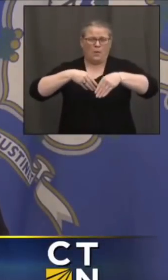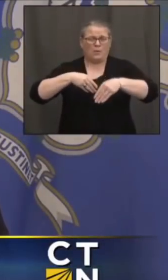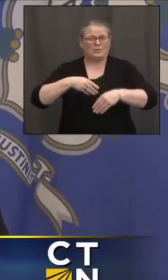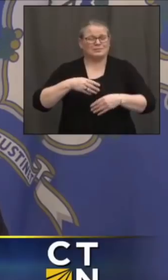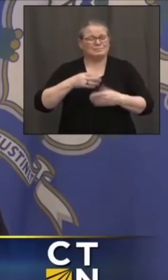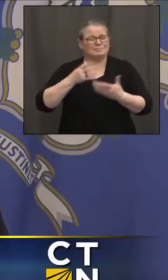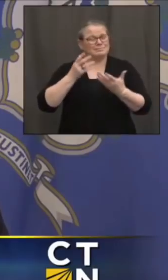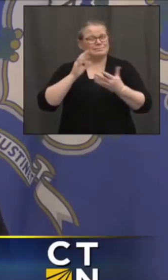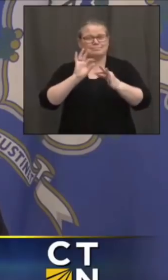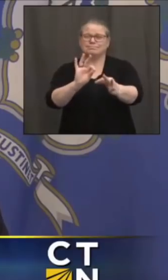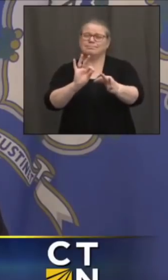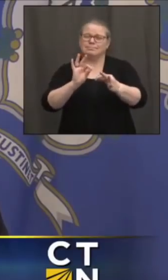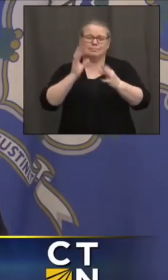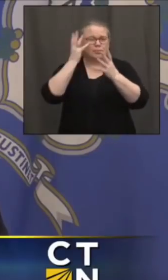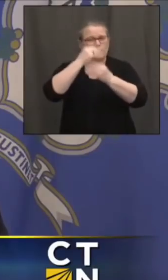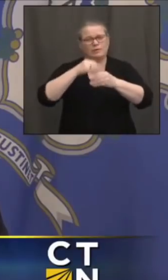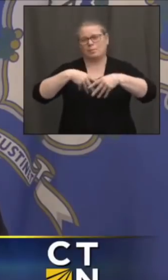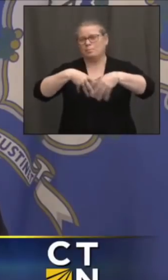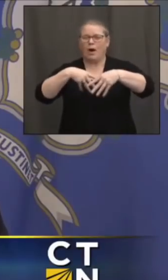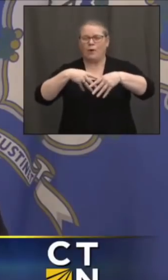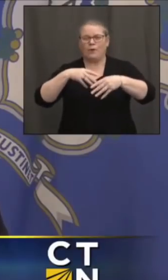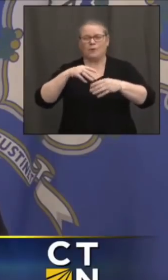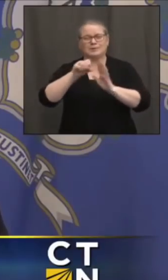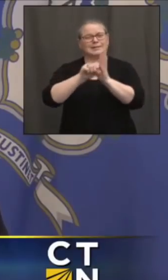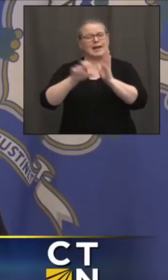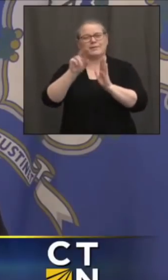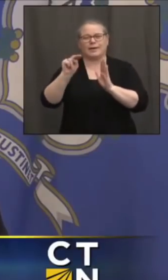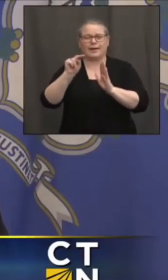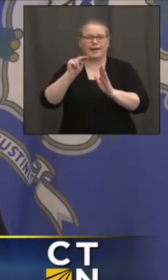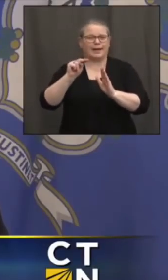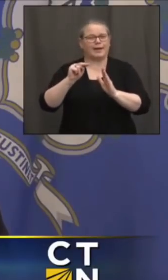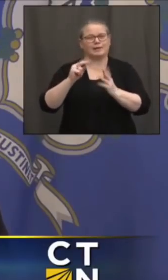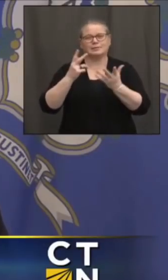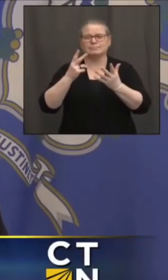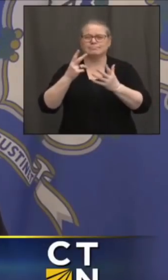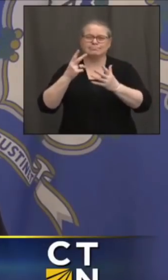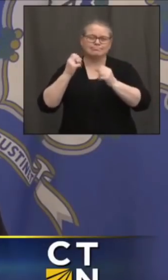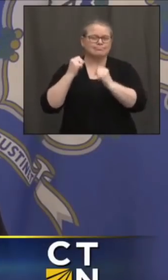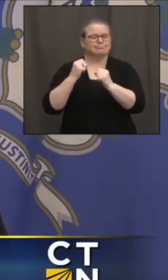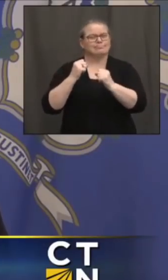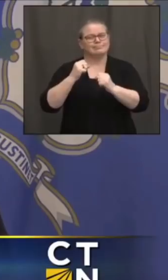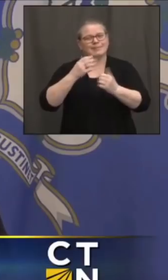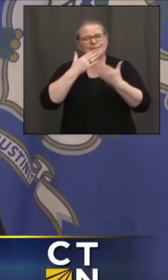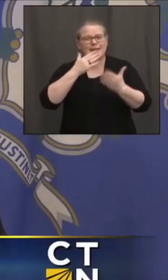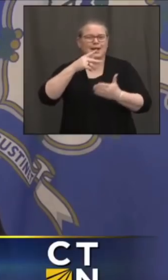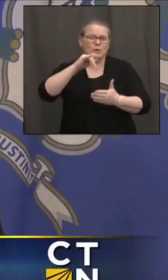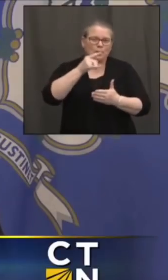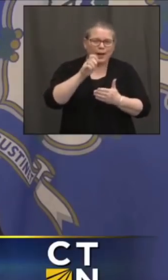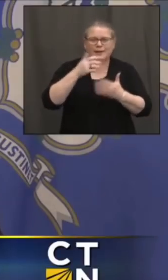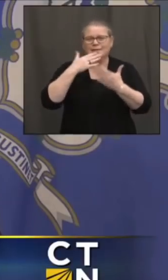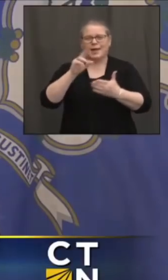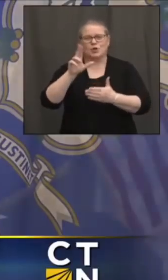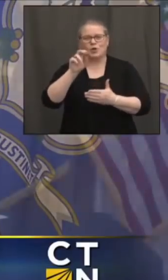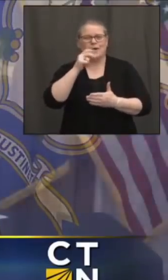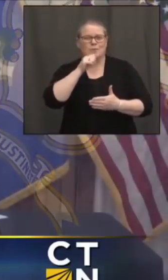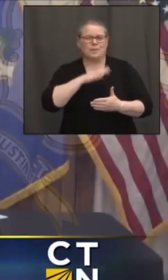That was nothing but net. That's the shot in the arm for the state of Connecticut. Nice going, Paige. Nice going, Yukon women. Take care, everybody.